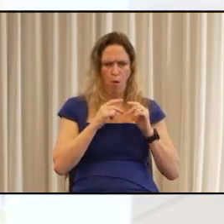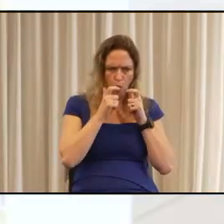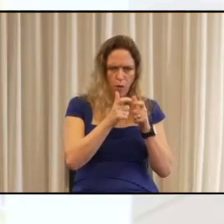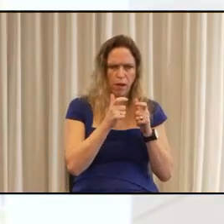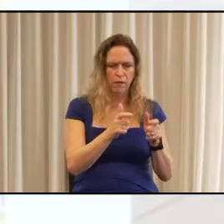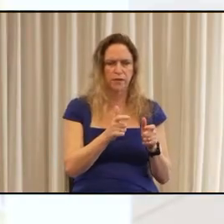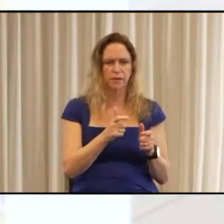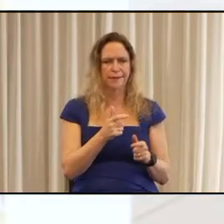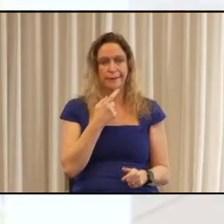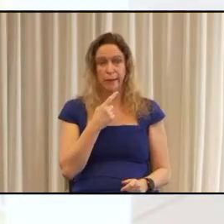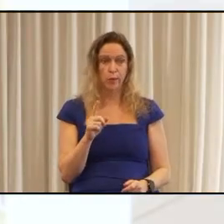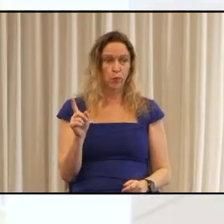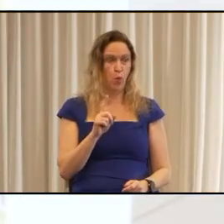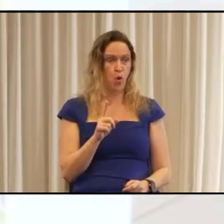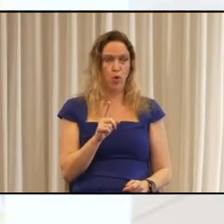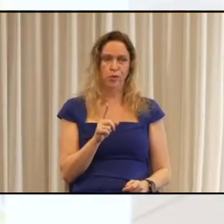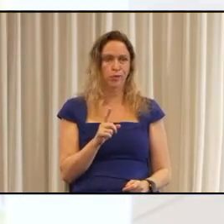could possibly go wrong?